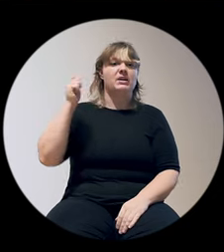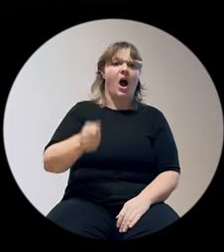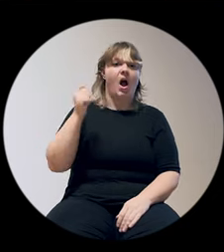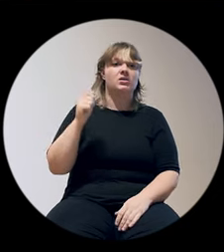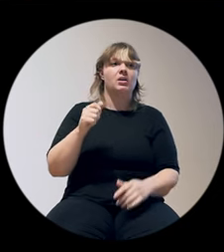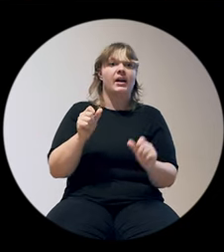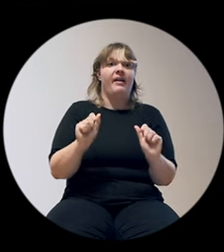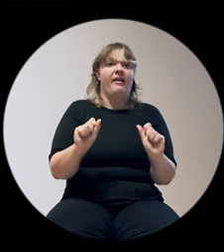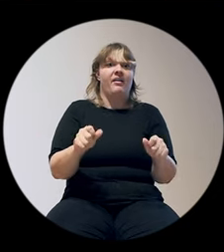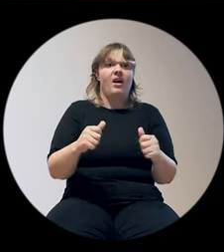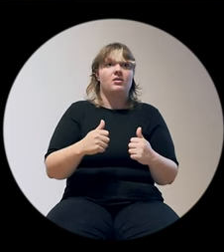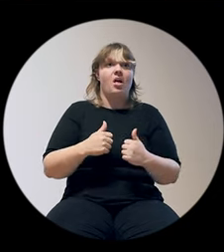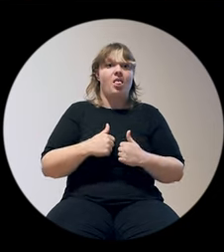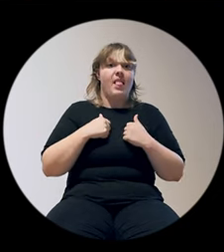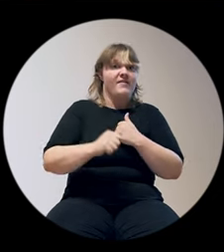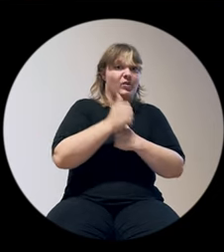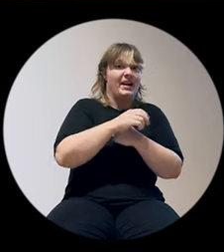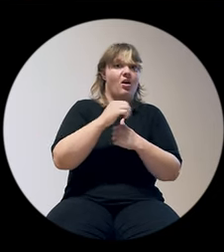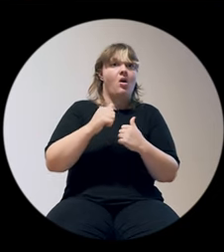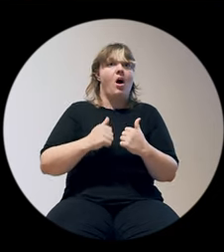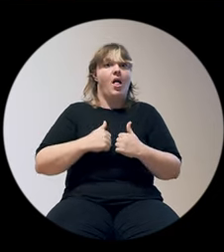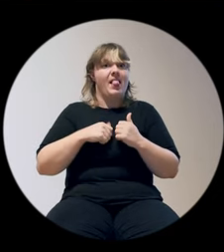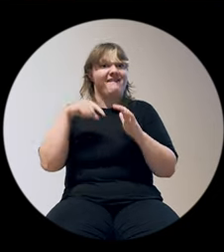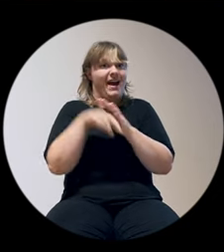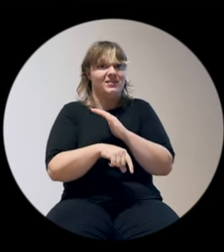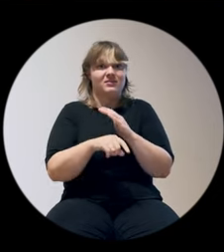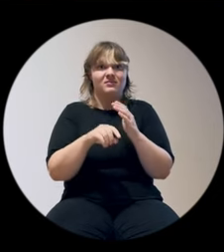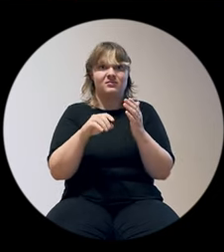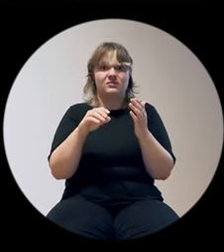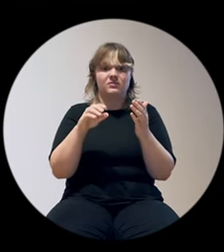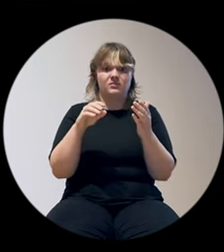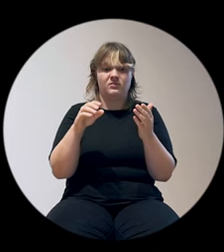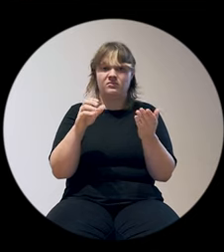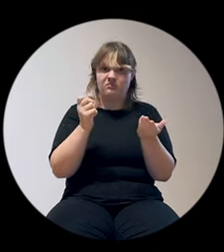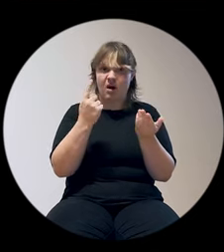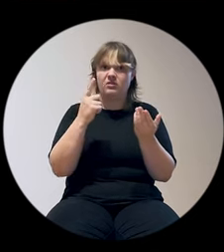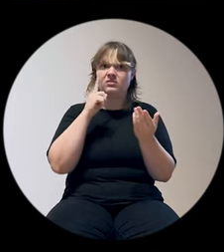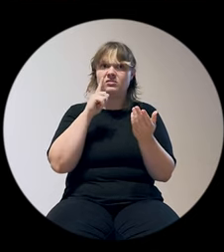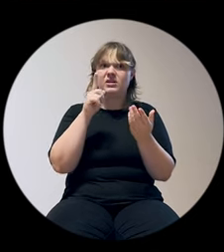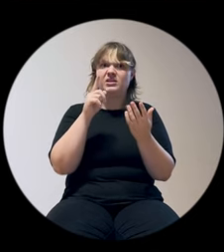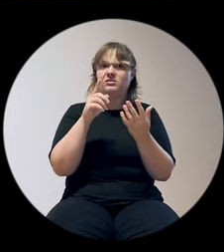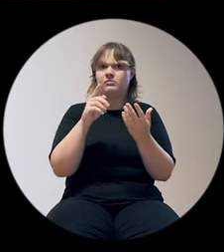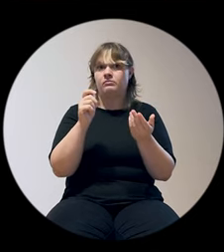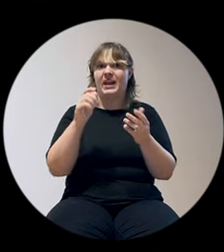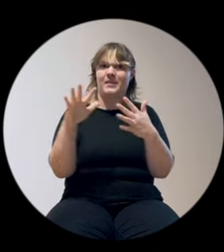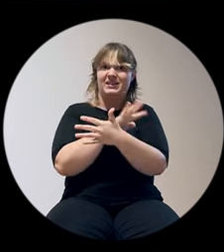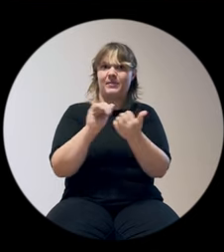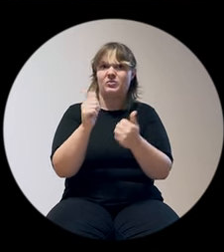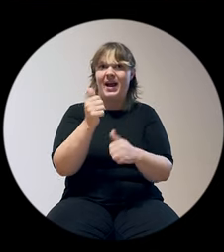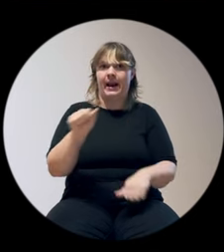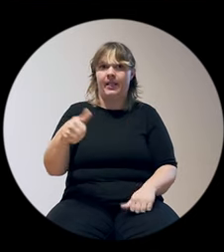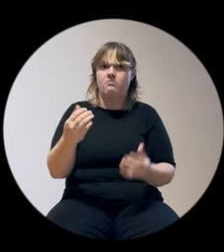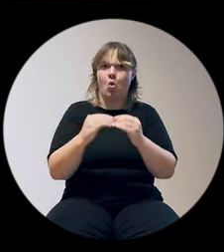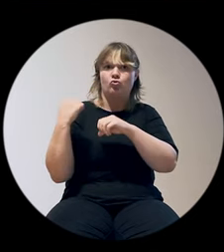or life-ending injuries. However, due to the nature of their construction, they're inherently fragile. They can be damaged or destroyed by anything stronger or more durable.